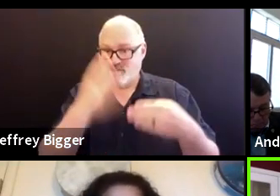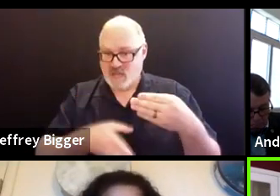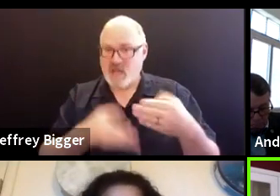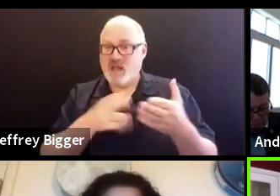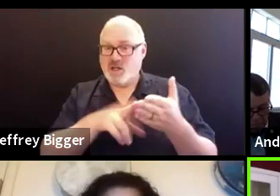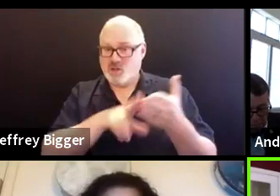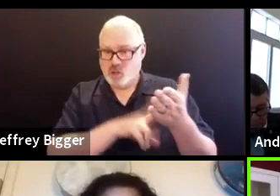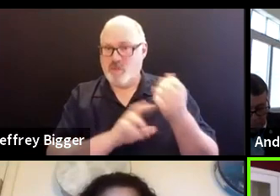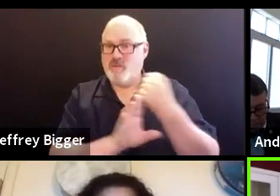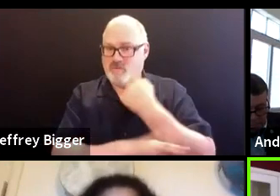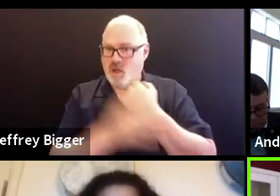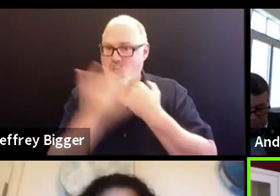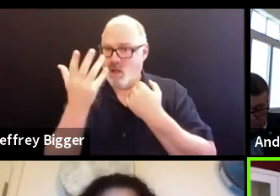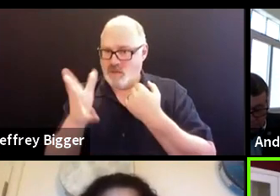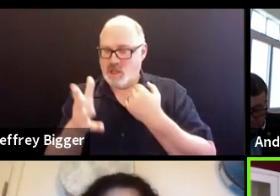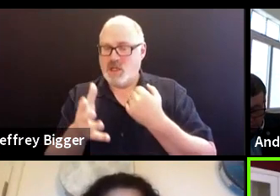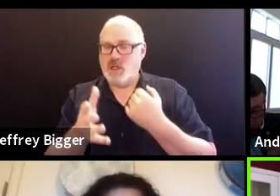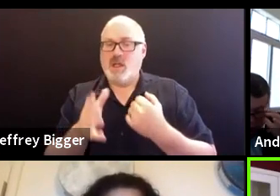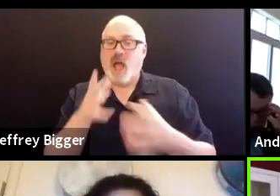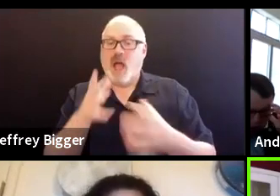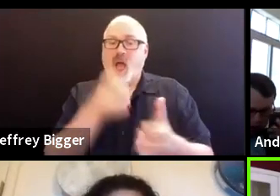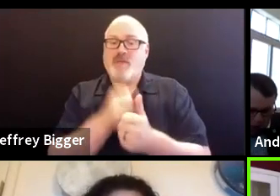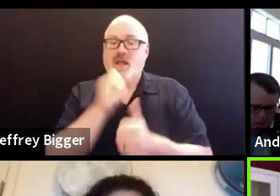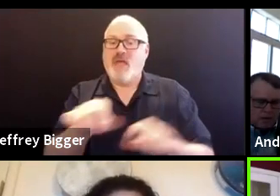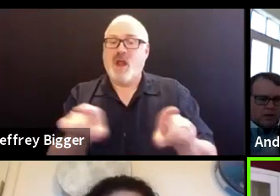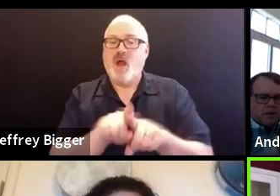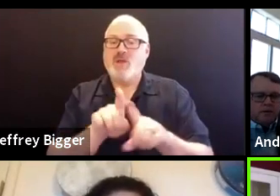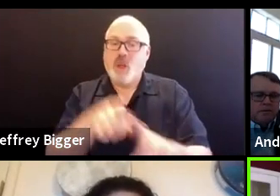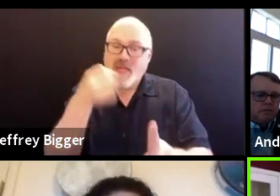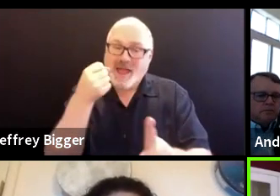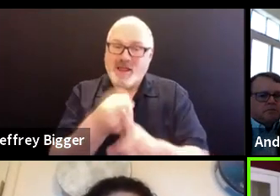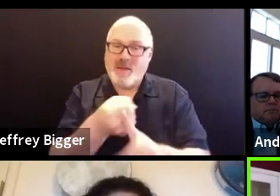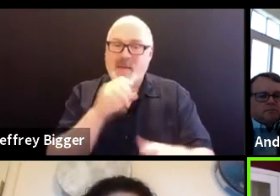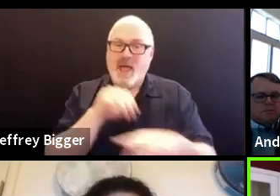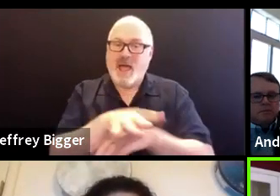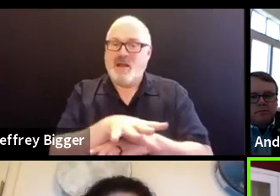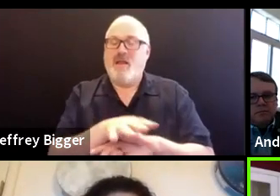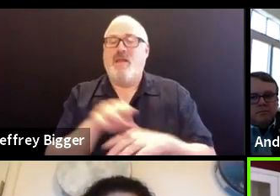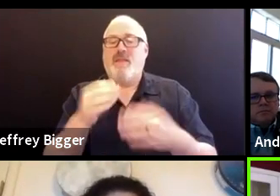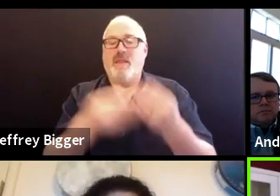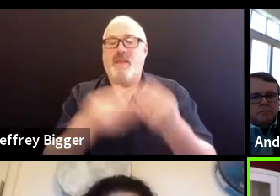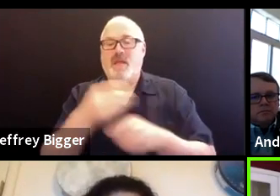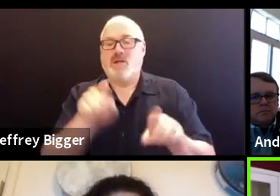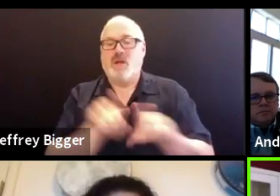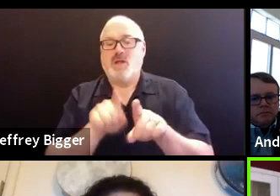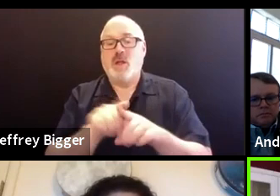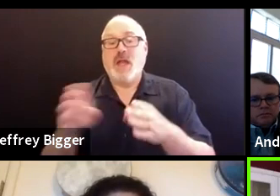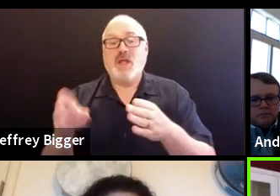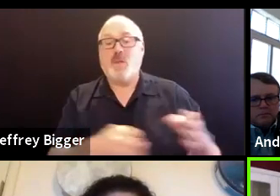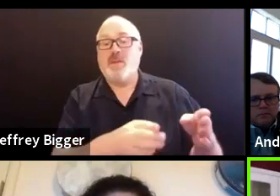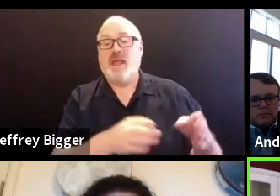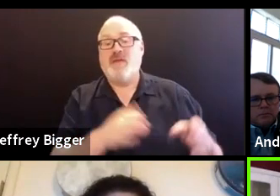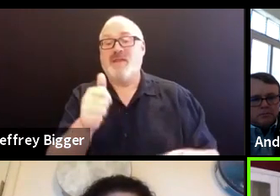for the fall. So an update of that plus its impact for the budget and your plan for the $10 million